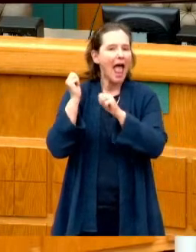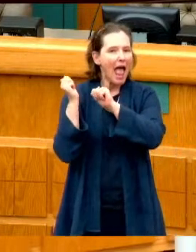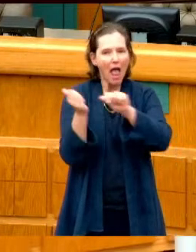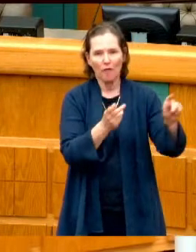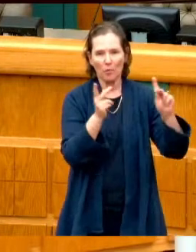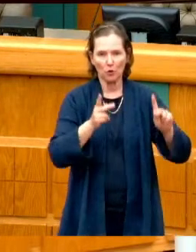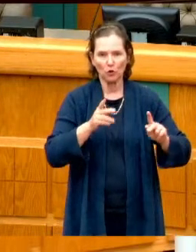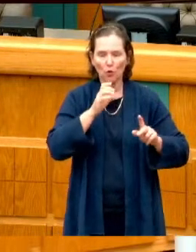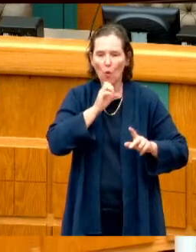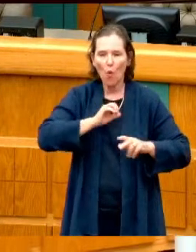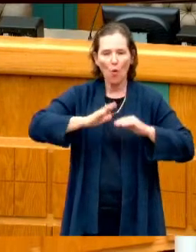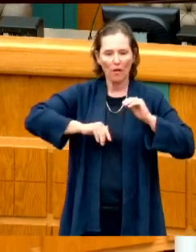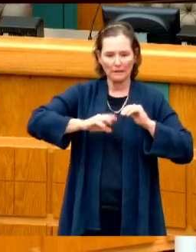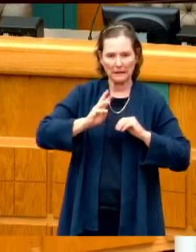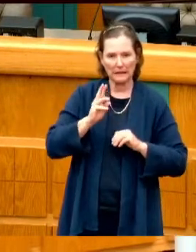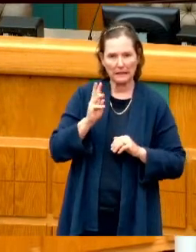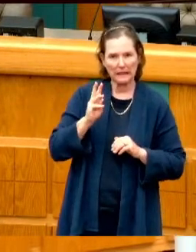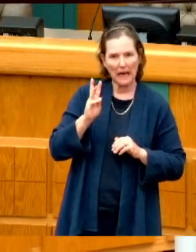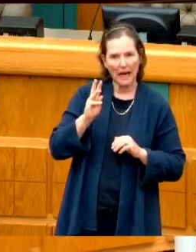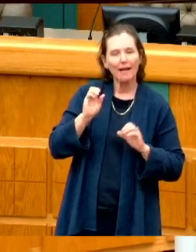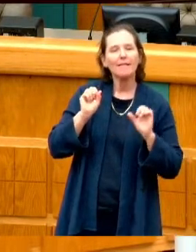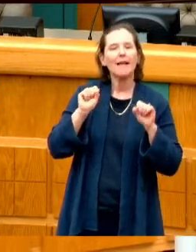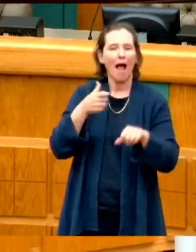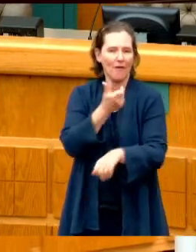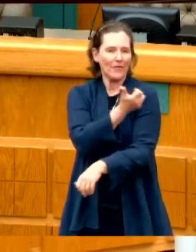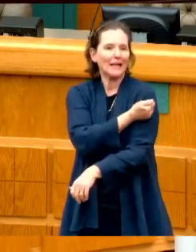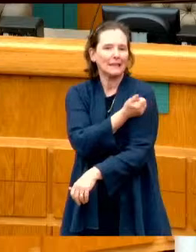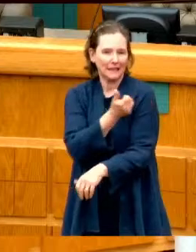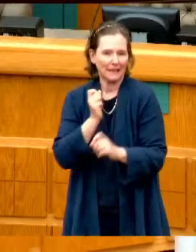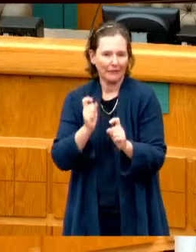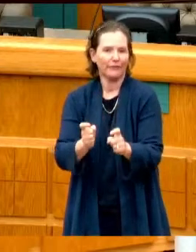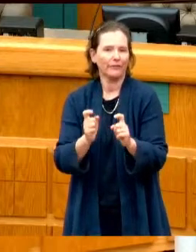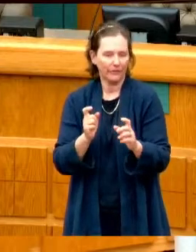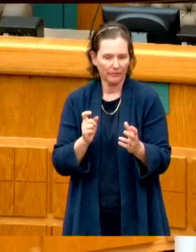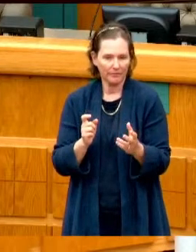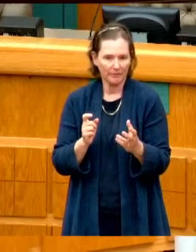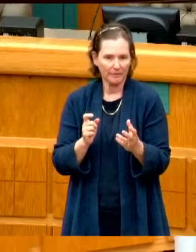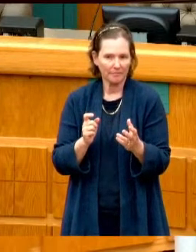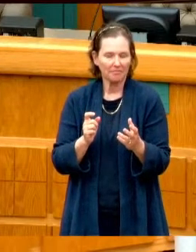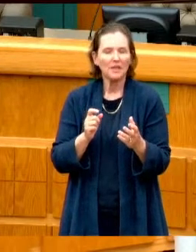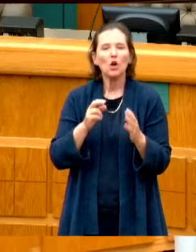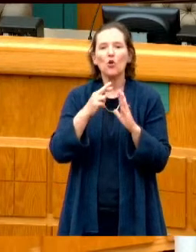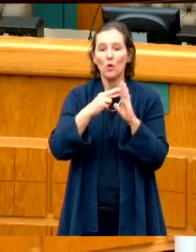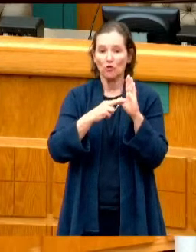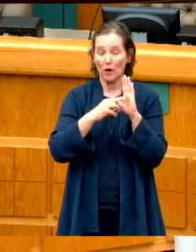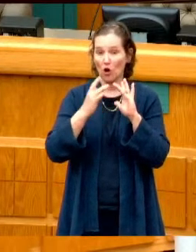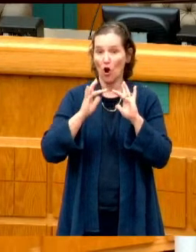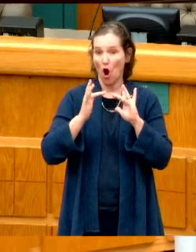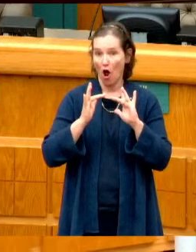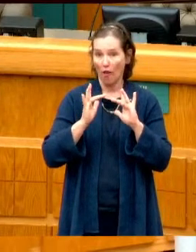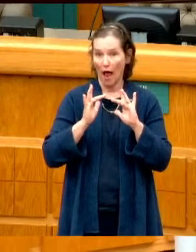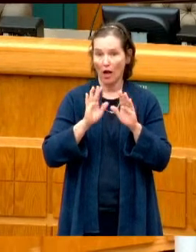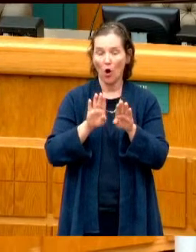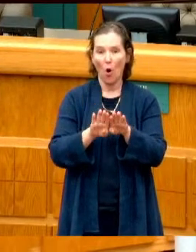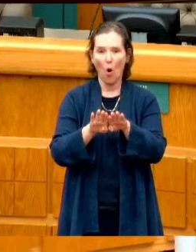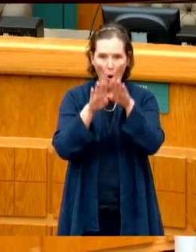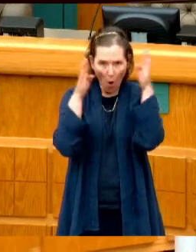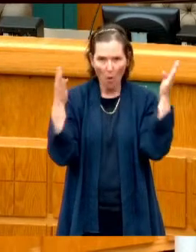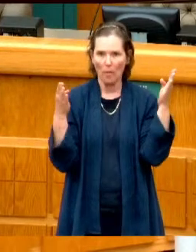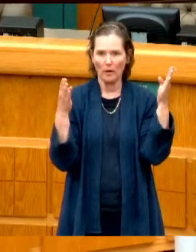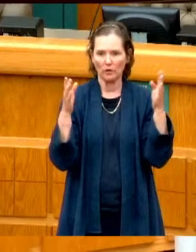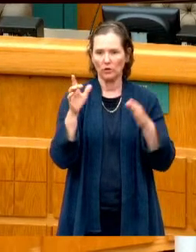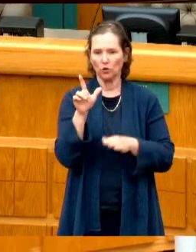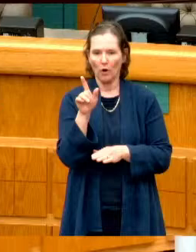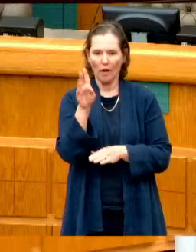health issues. Online registration for City County Health District vaccine clinics is open